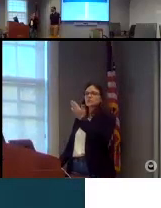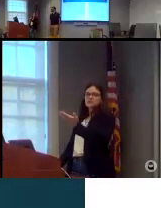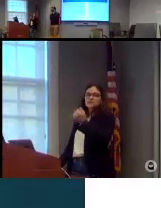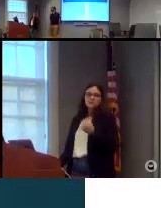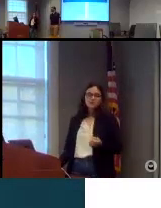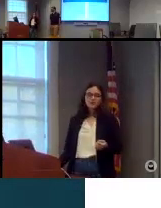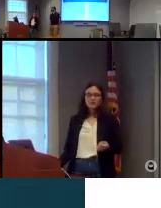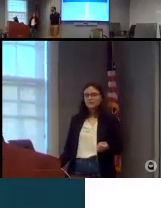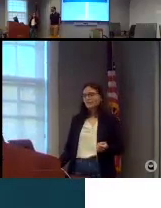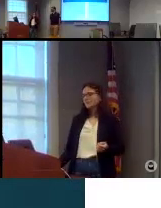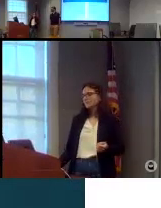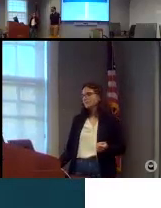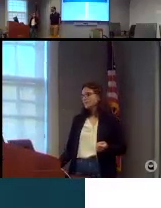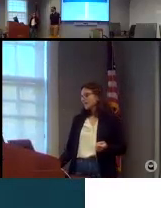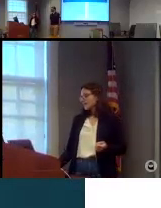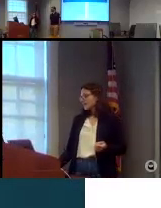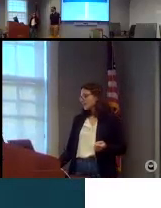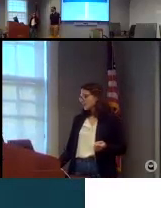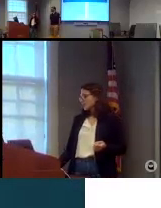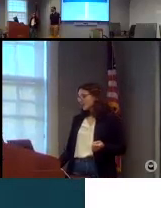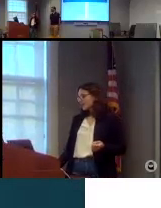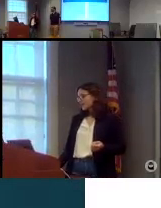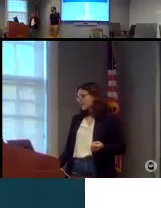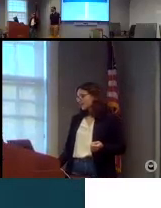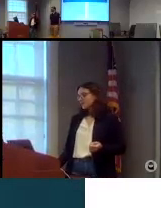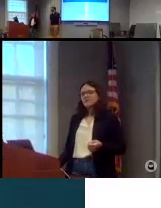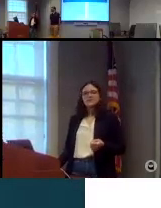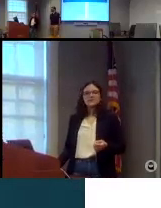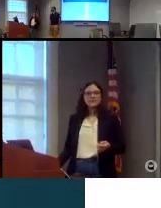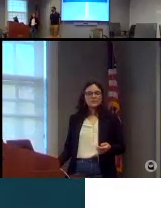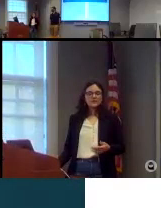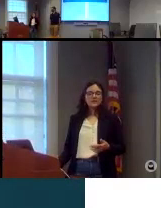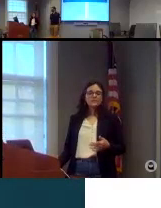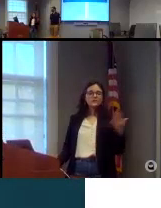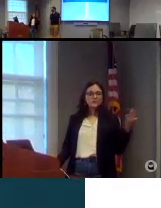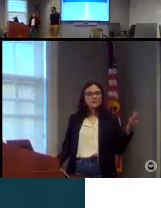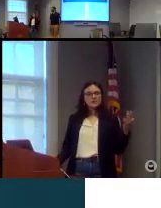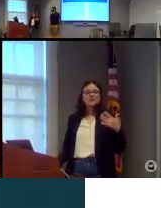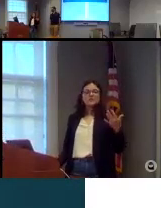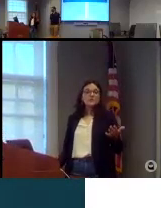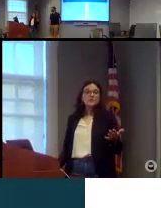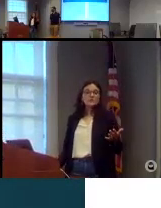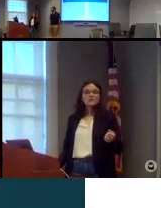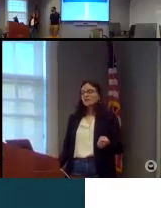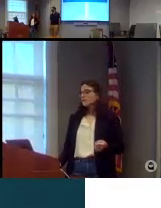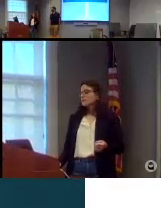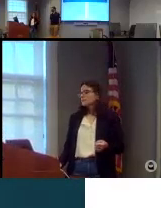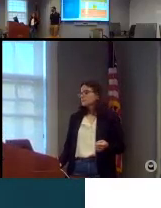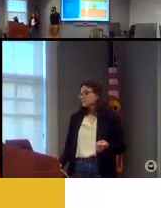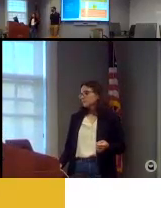places, which Rachel will talk about in a minute, as well as several other variables like that Gregory mentioned, like